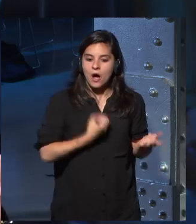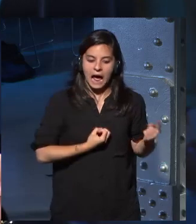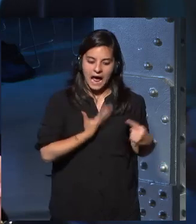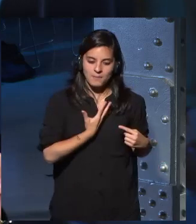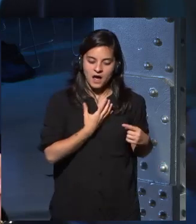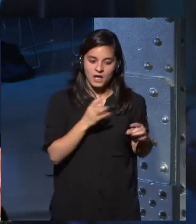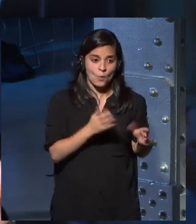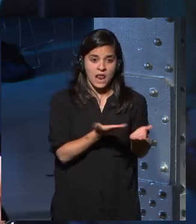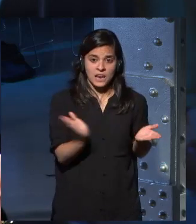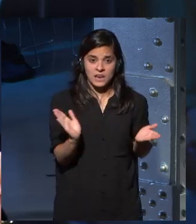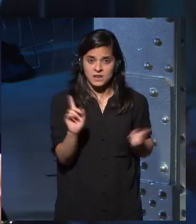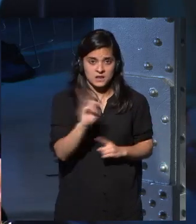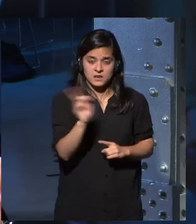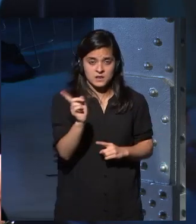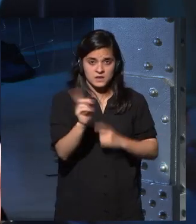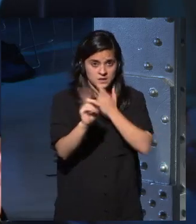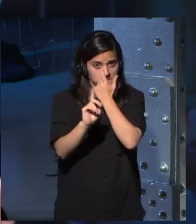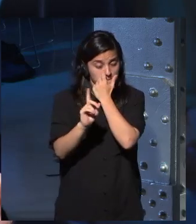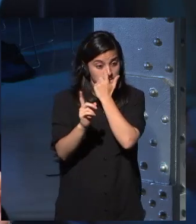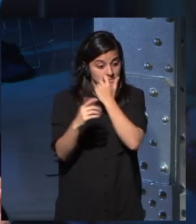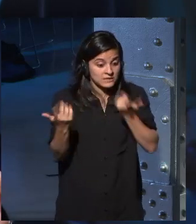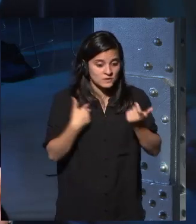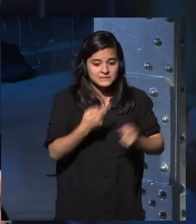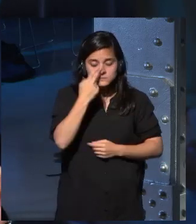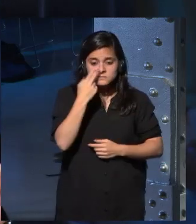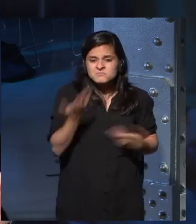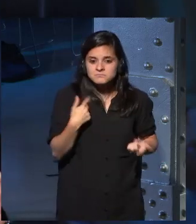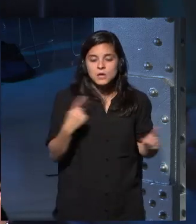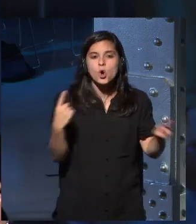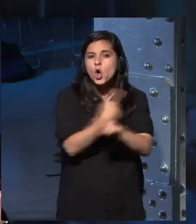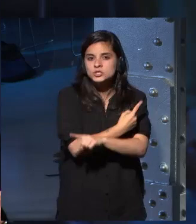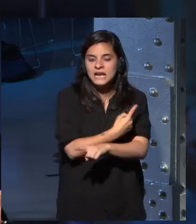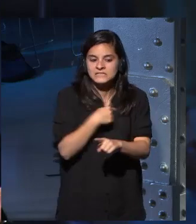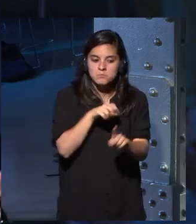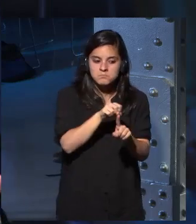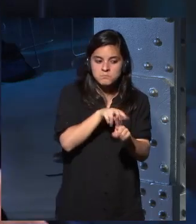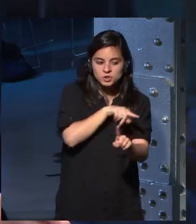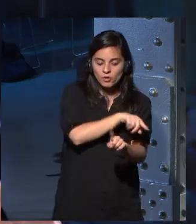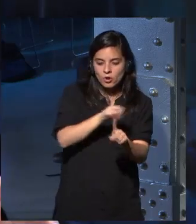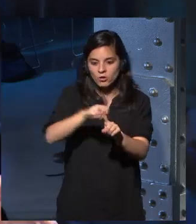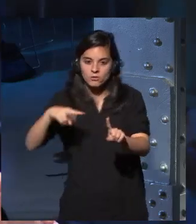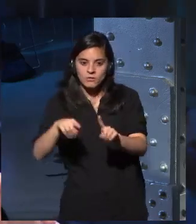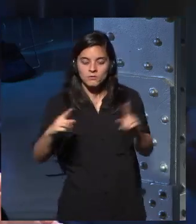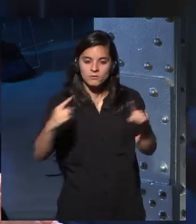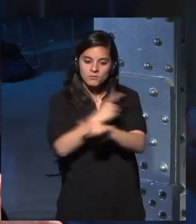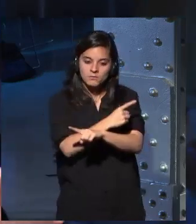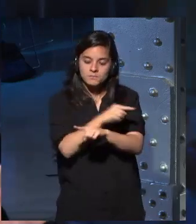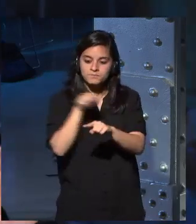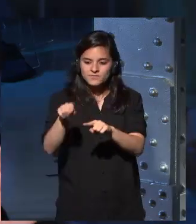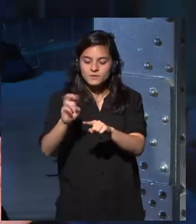is interesting is the contrast between that position and the Cartesian